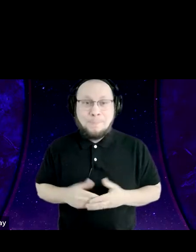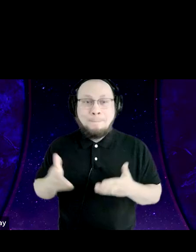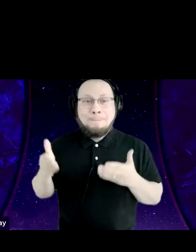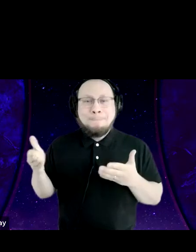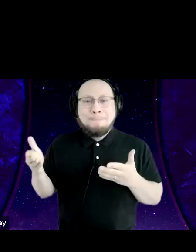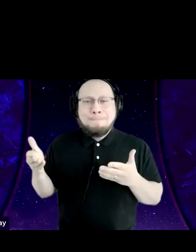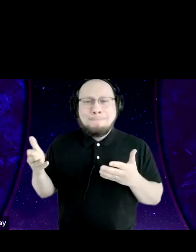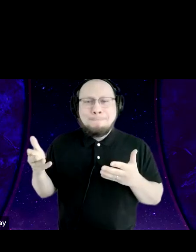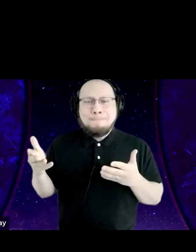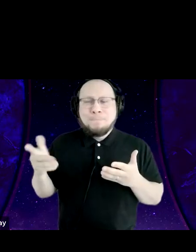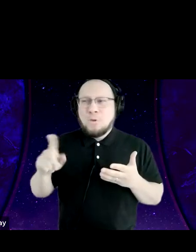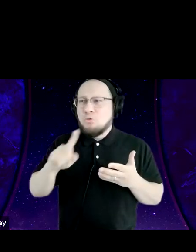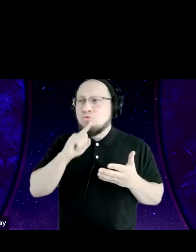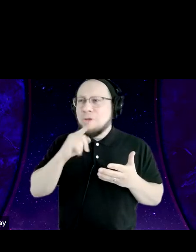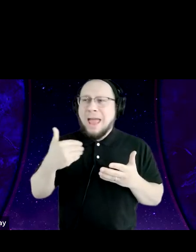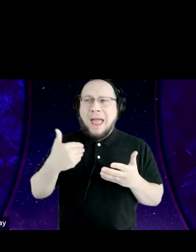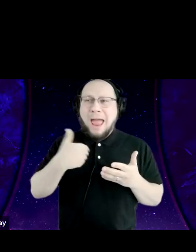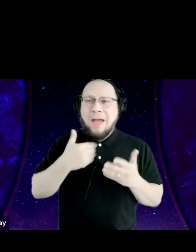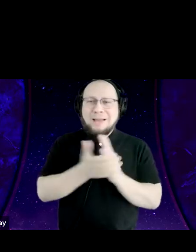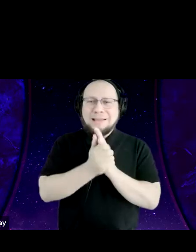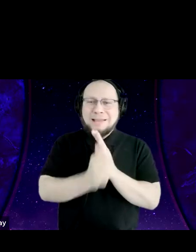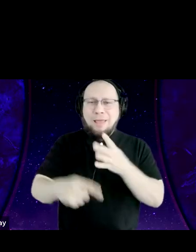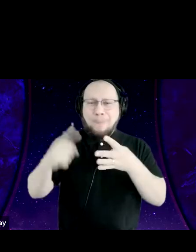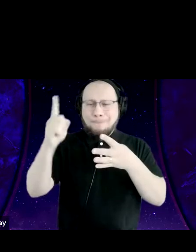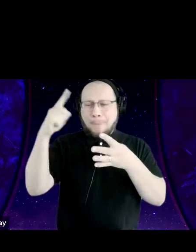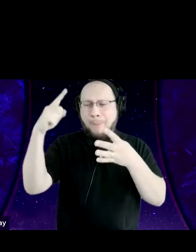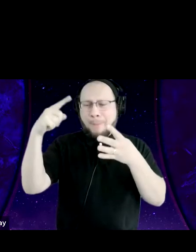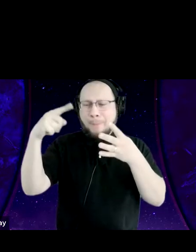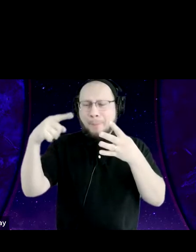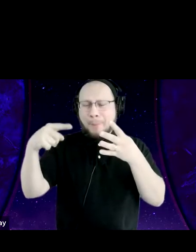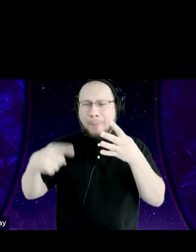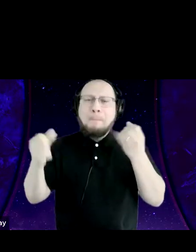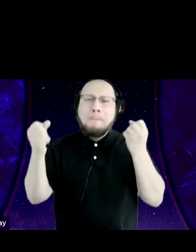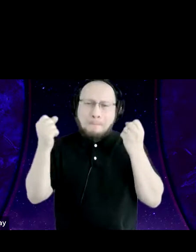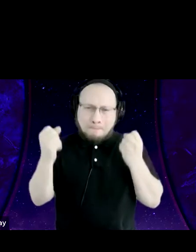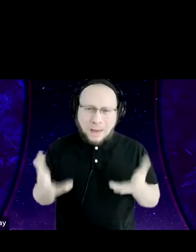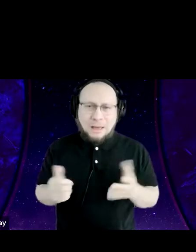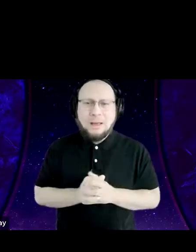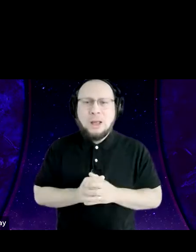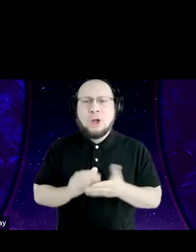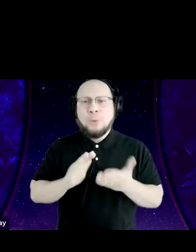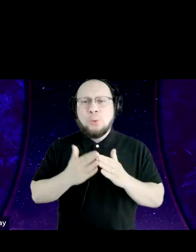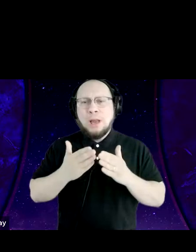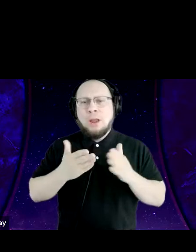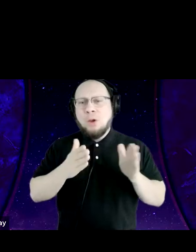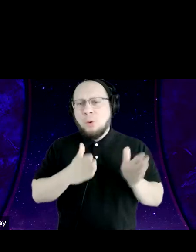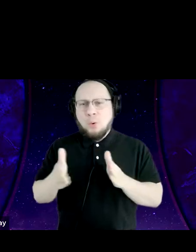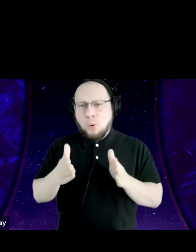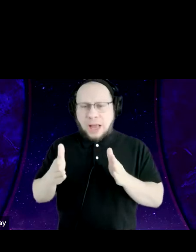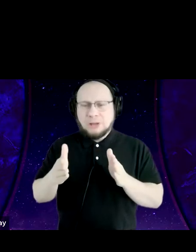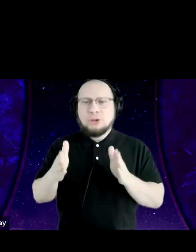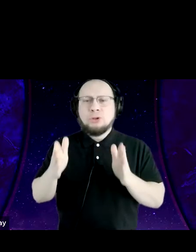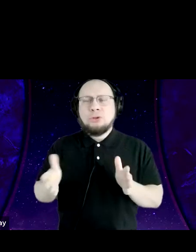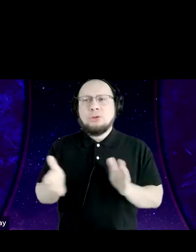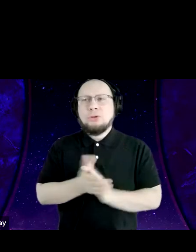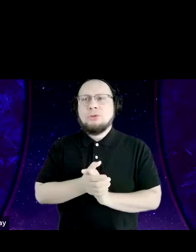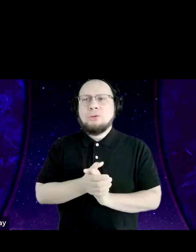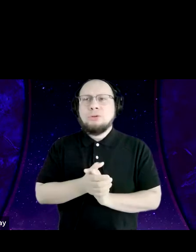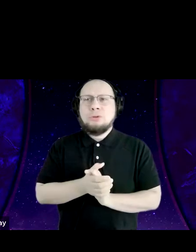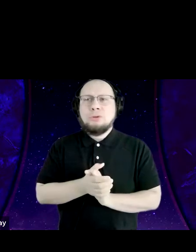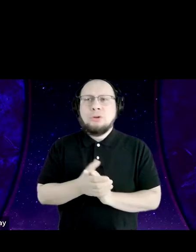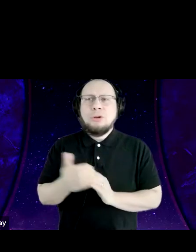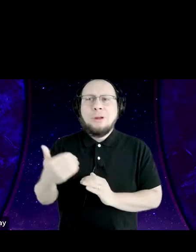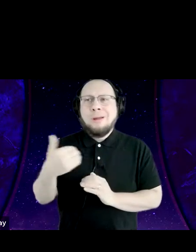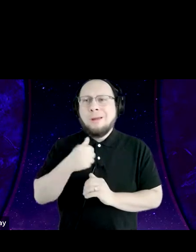I didn't even think a multi-hyphenate is the right word. They are a community organizer. They are a